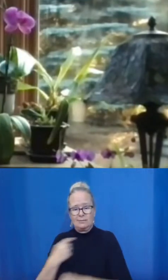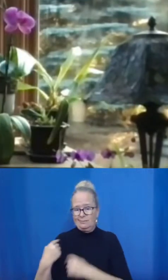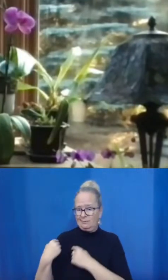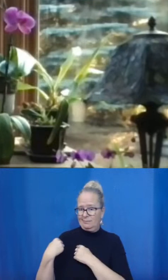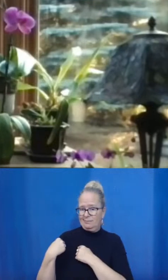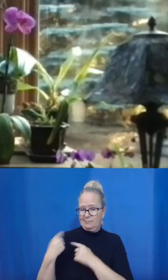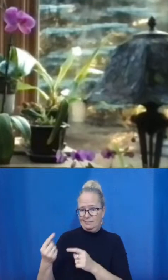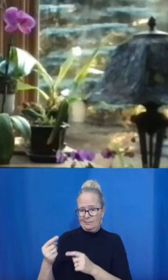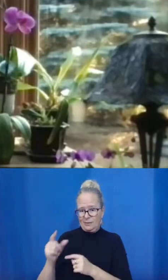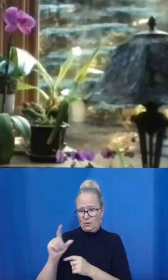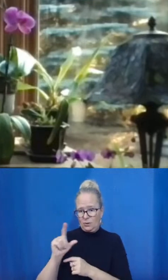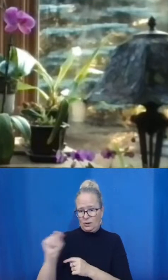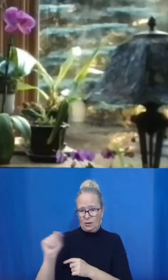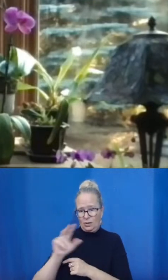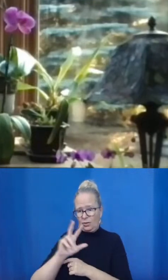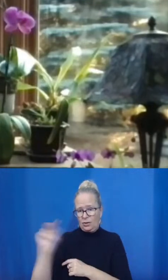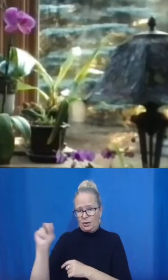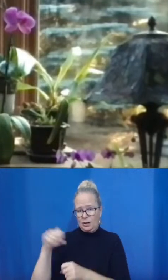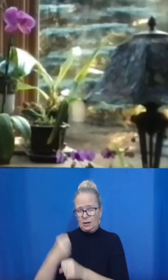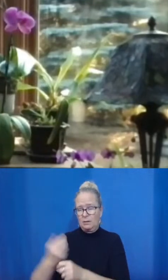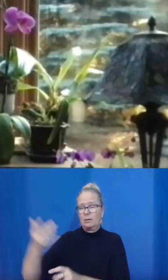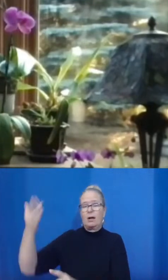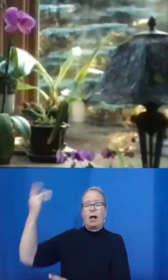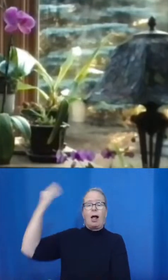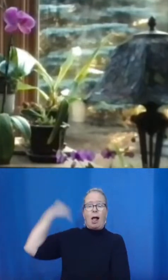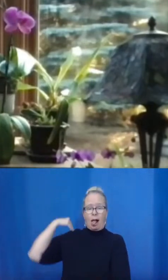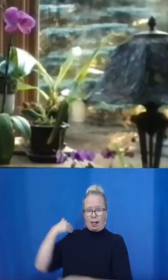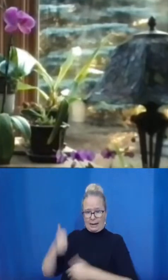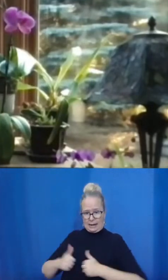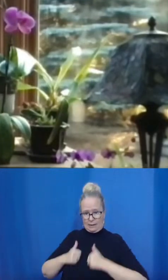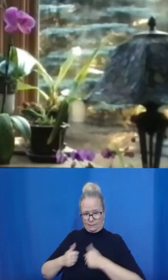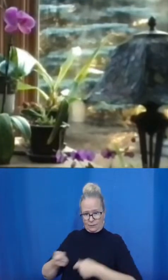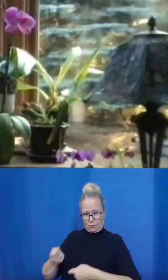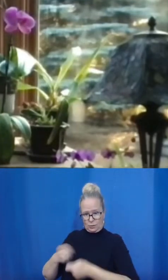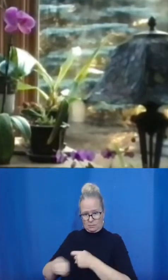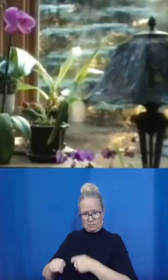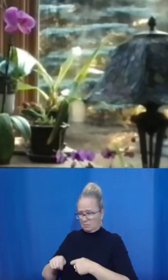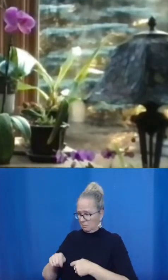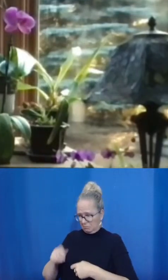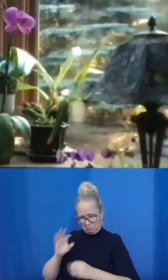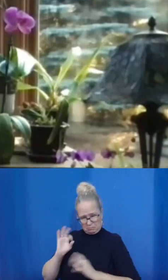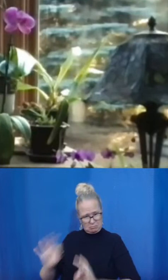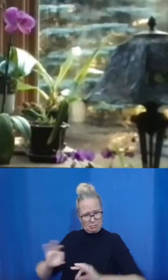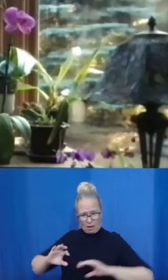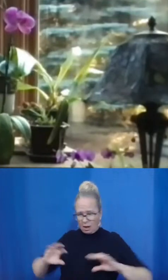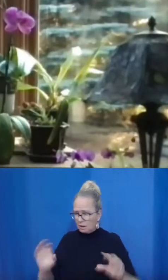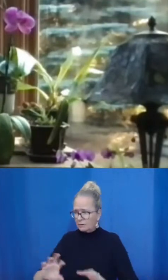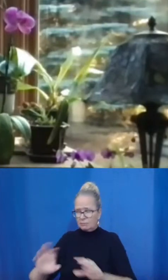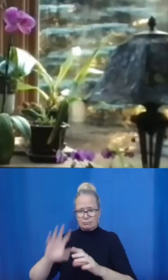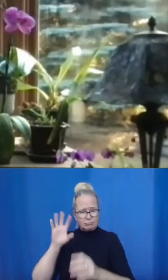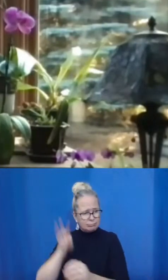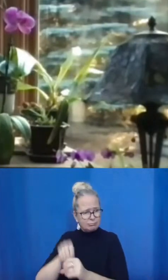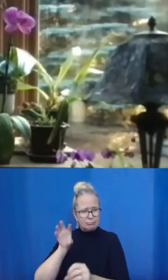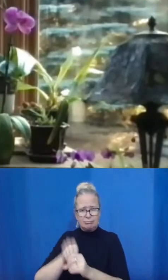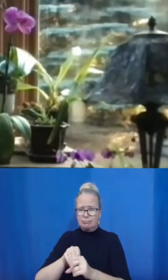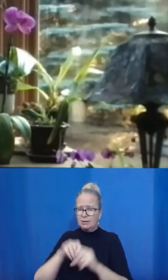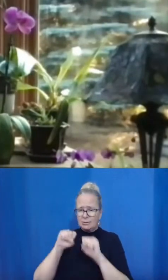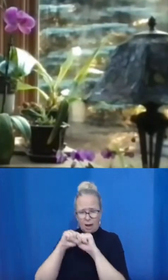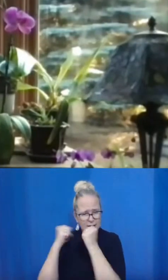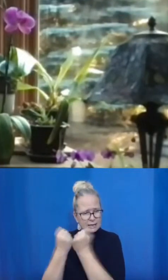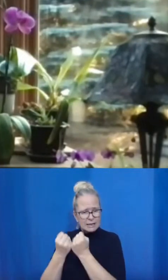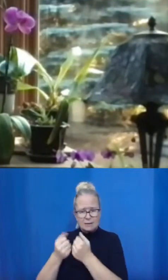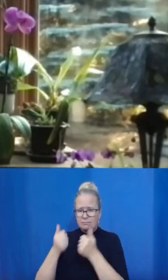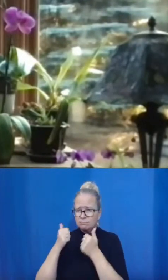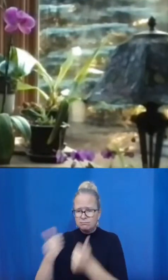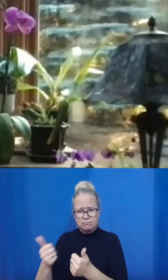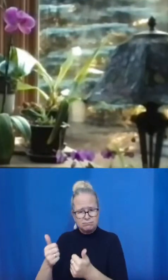infection, and doubly so because they cannot mount the same immune response to the vaccine or to the disease because of